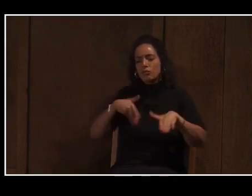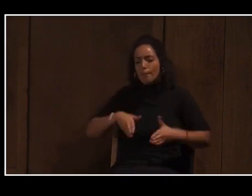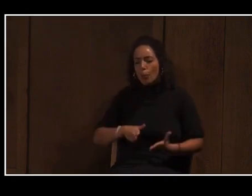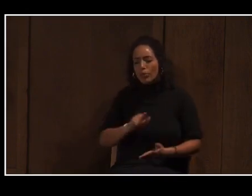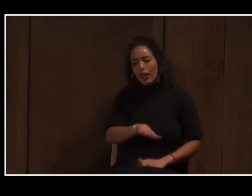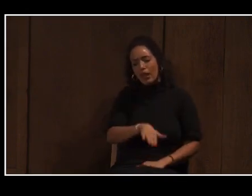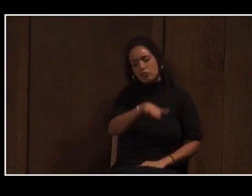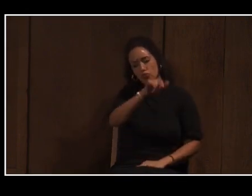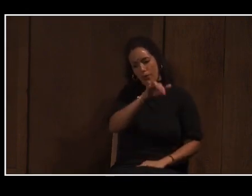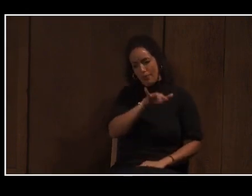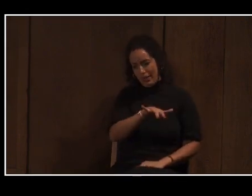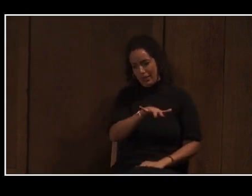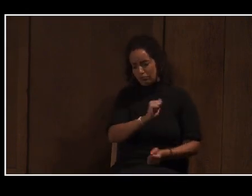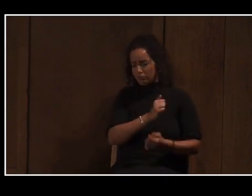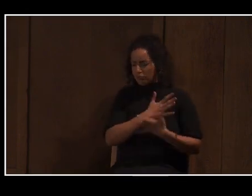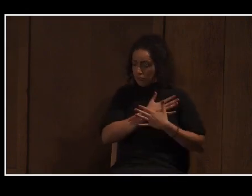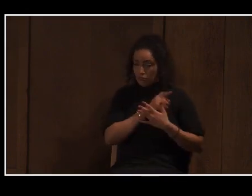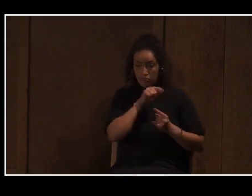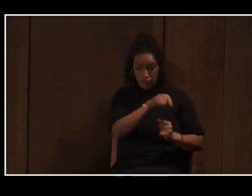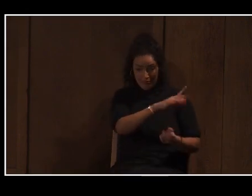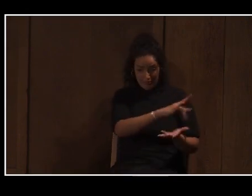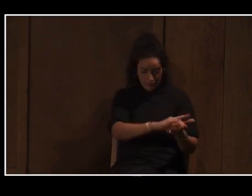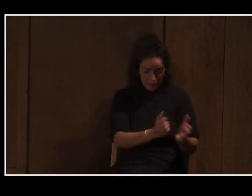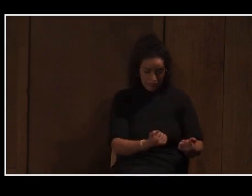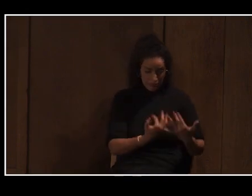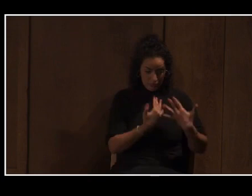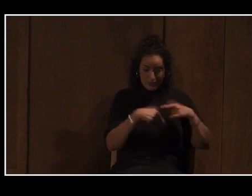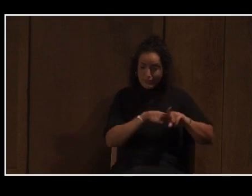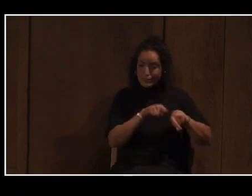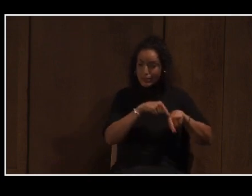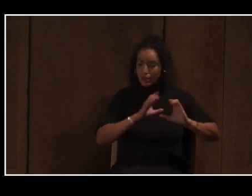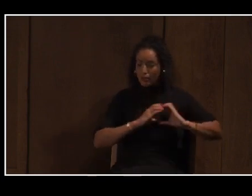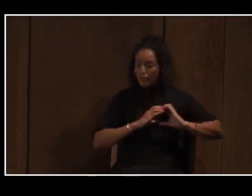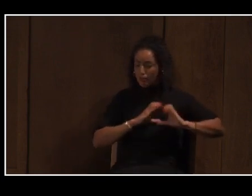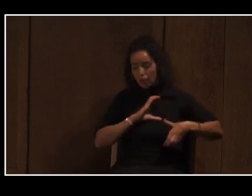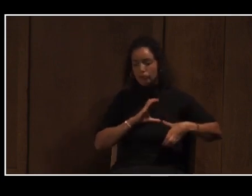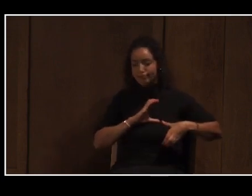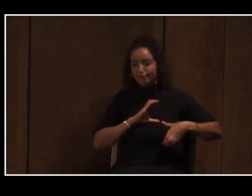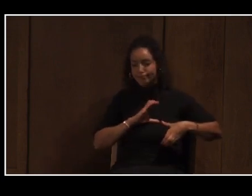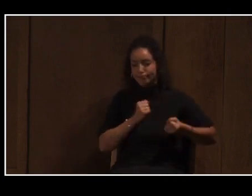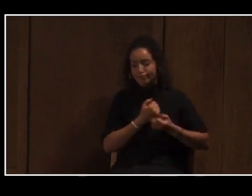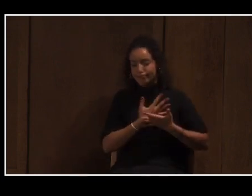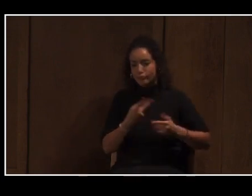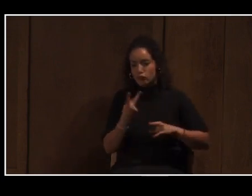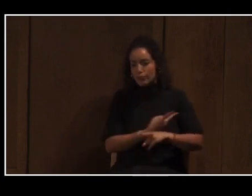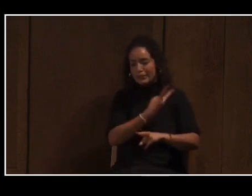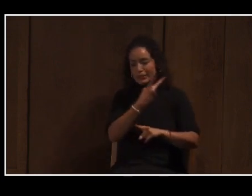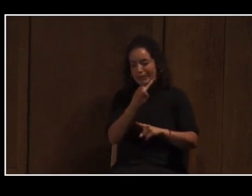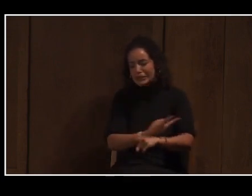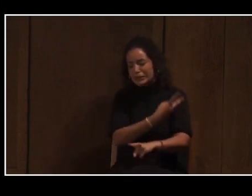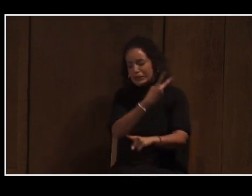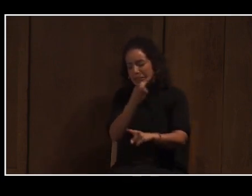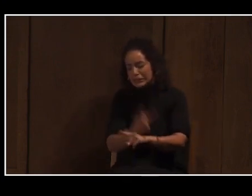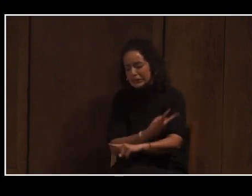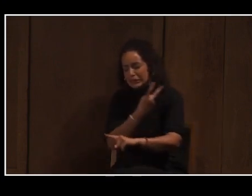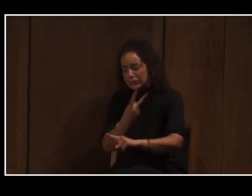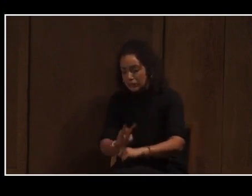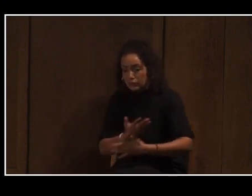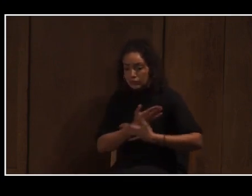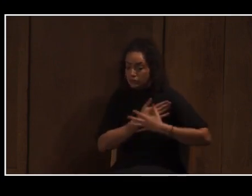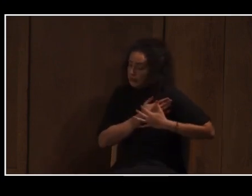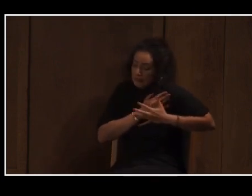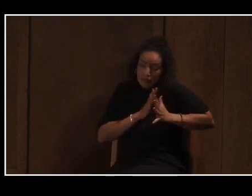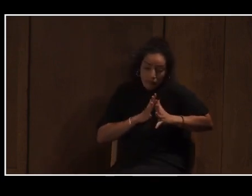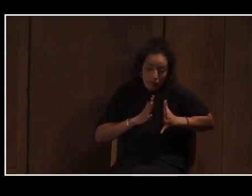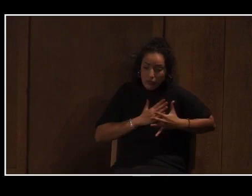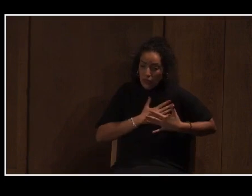big loves, I think it has both inspired me as well as broken my heart many times over. And as all big loves, it has also created a series